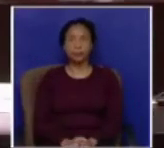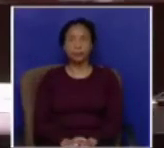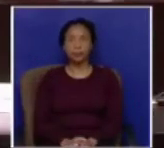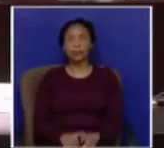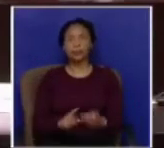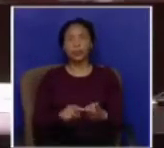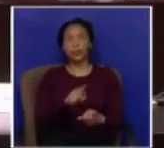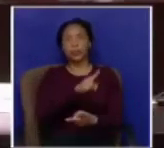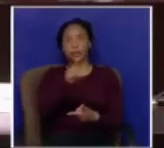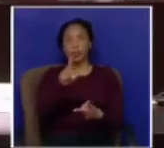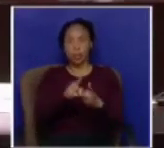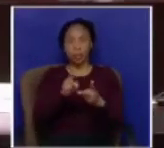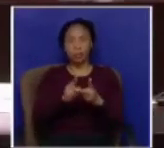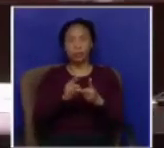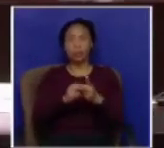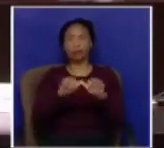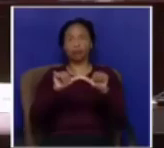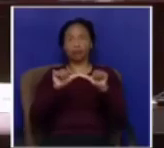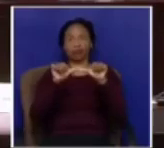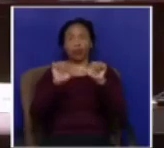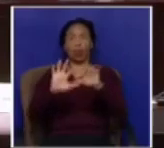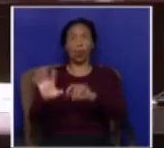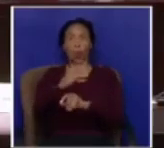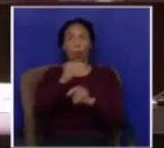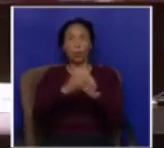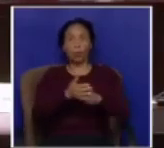You have been duly sworn in. Thank you very much.